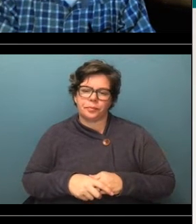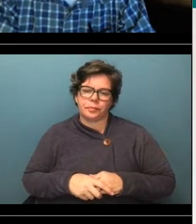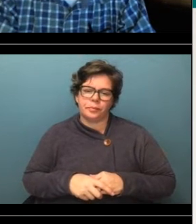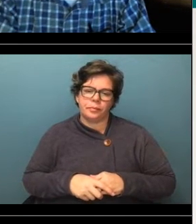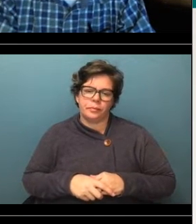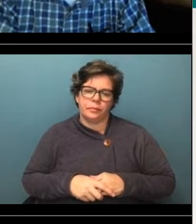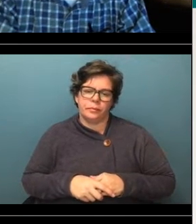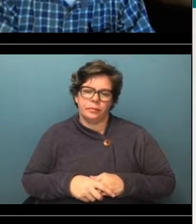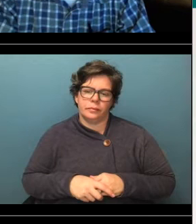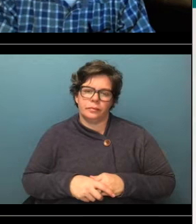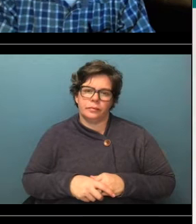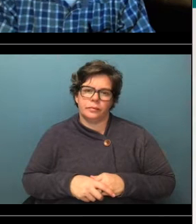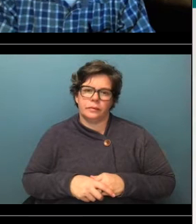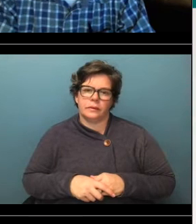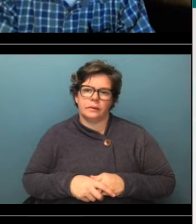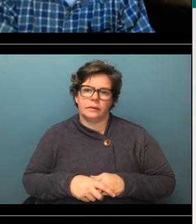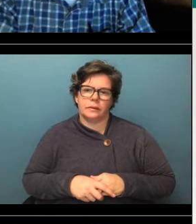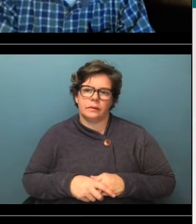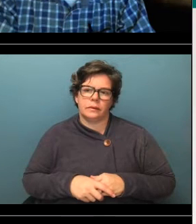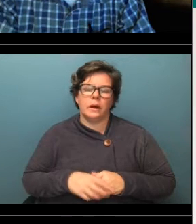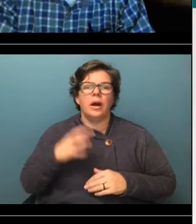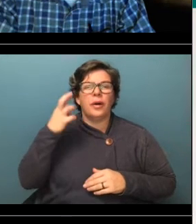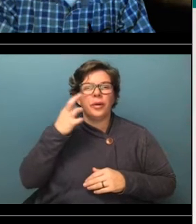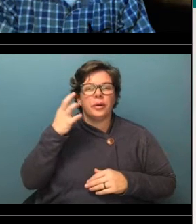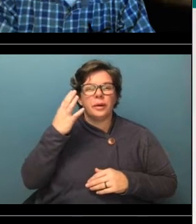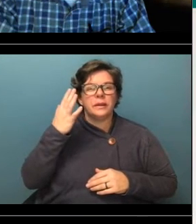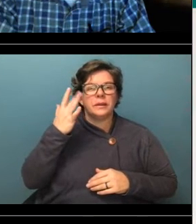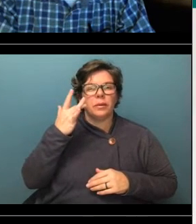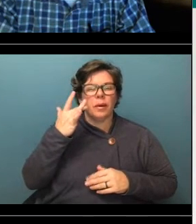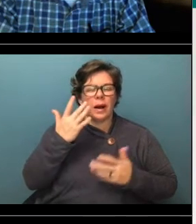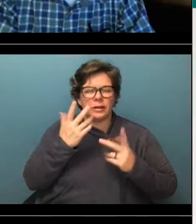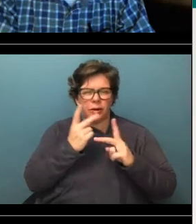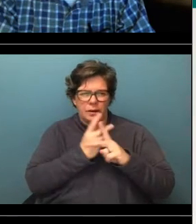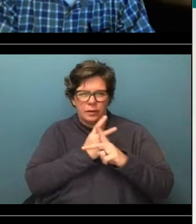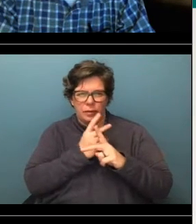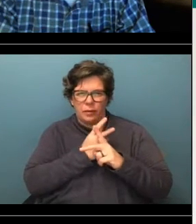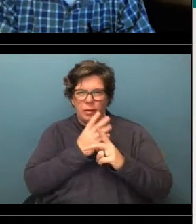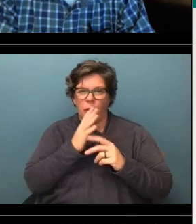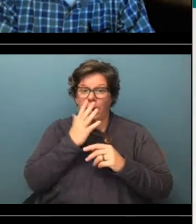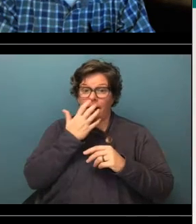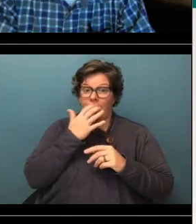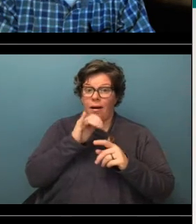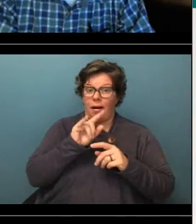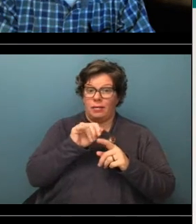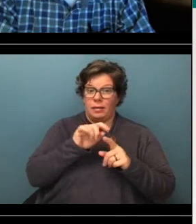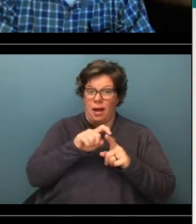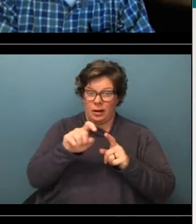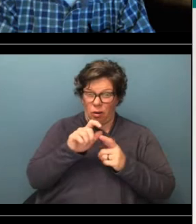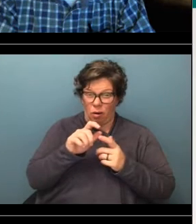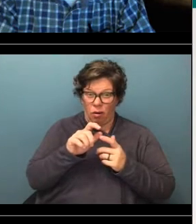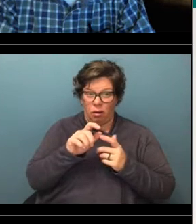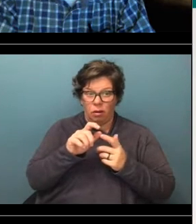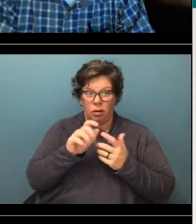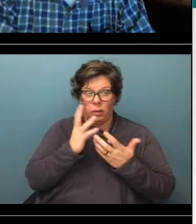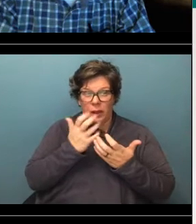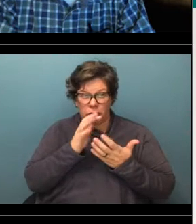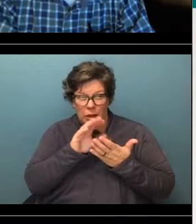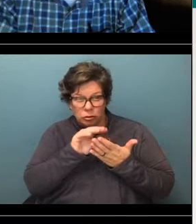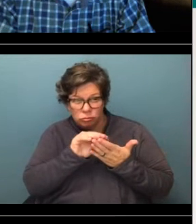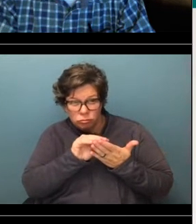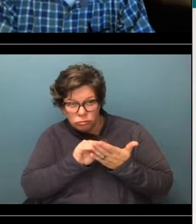The reason why we are trying to gather so much information from the hotline is, like Lee said, to ensure that the